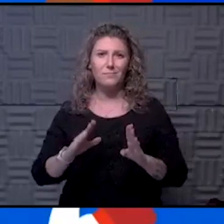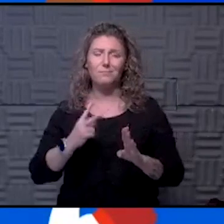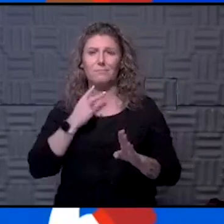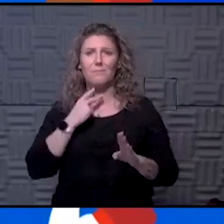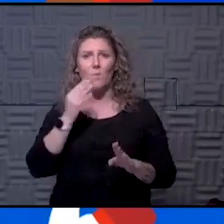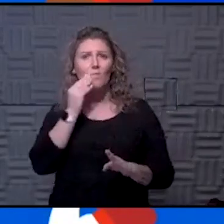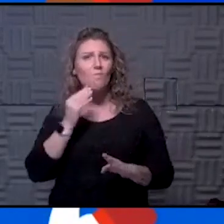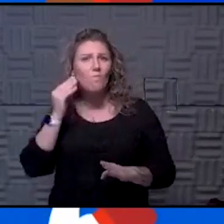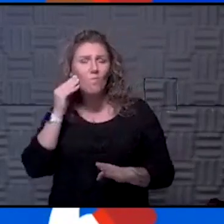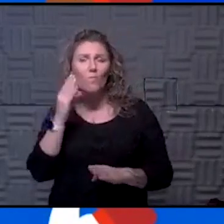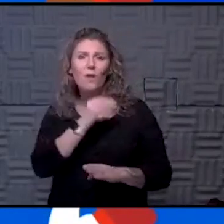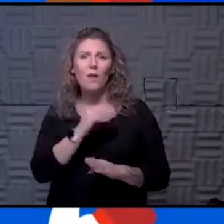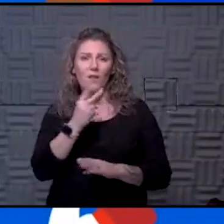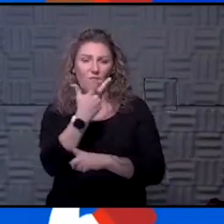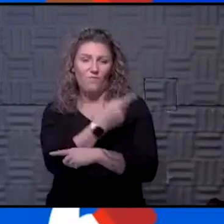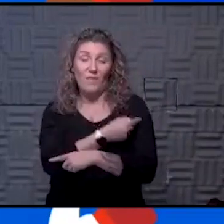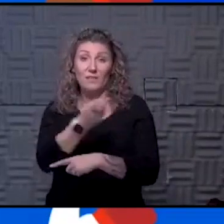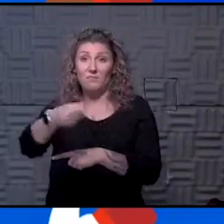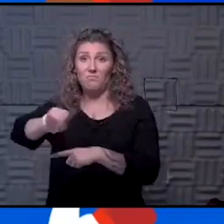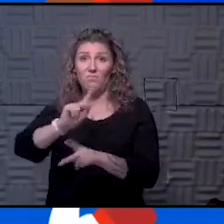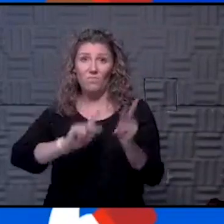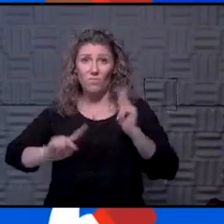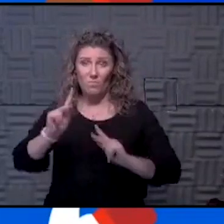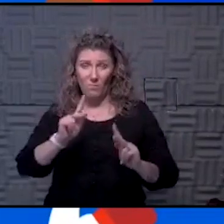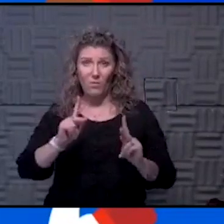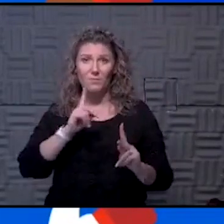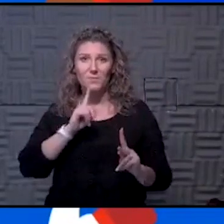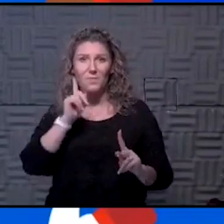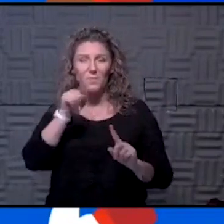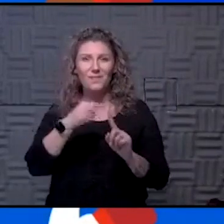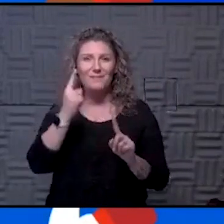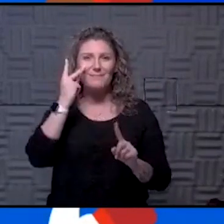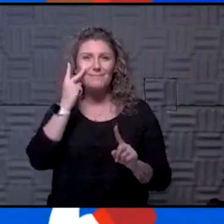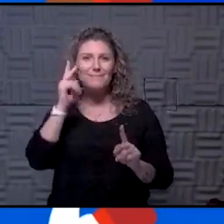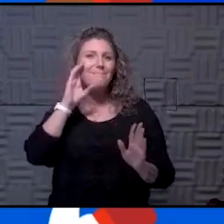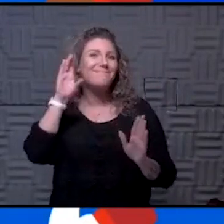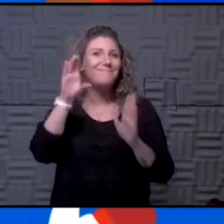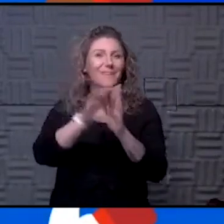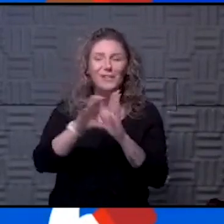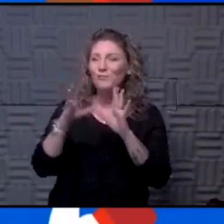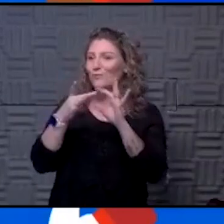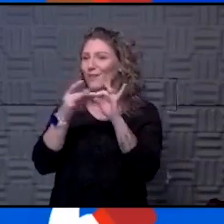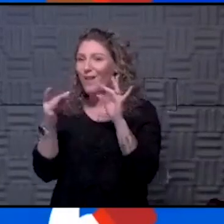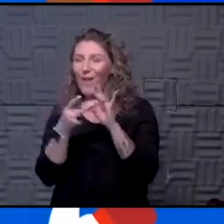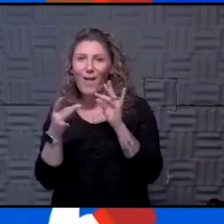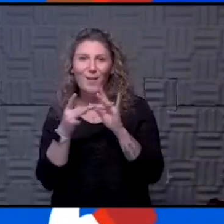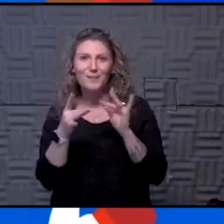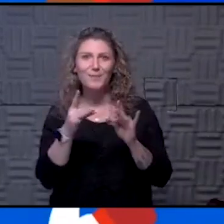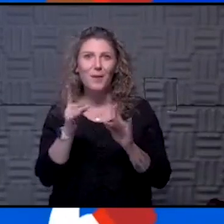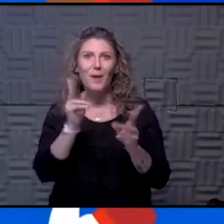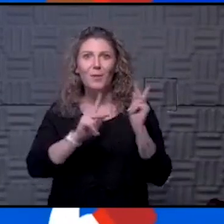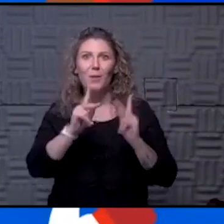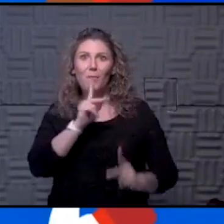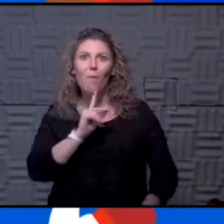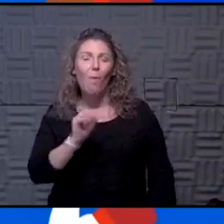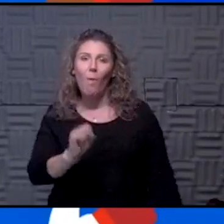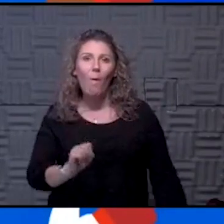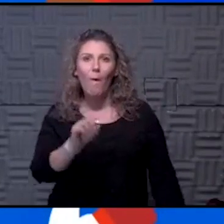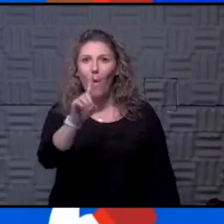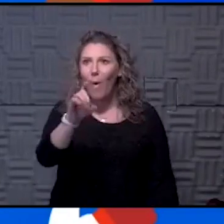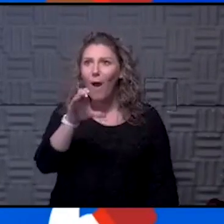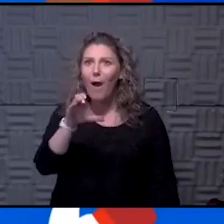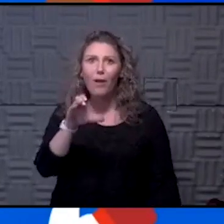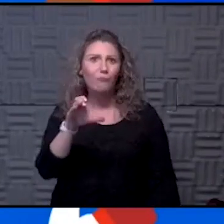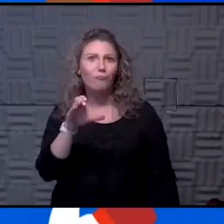vaccinating in that population. And so when I see pictures and comments from 100-year-olds, a 103-year-old who's